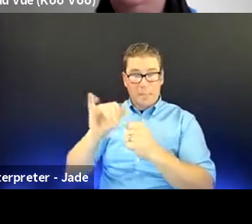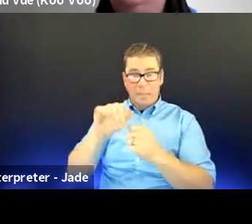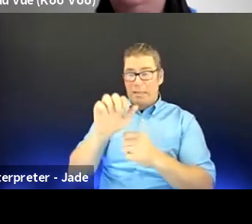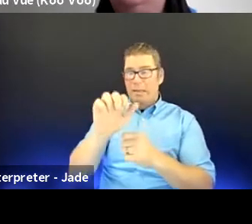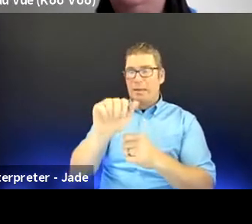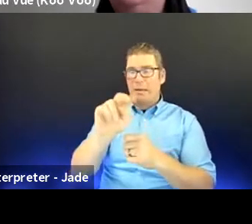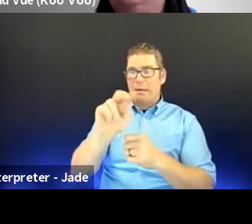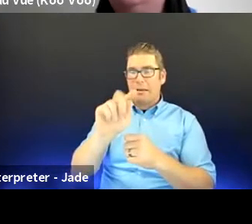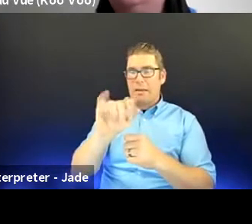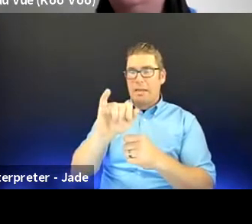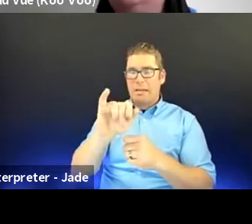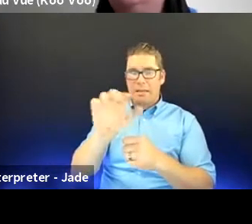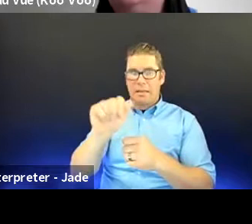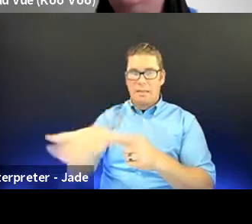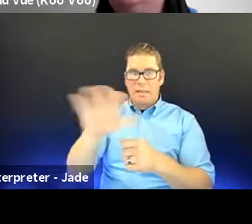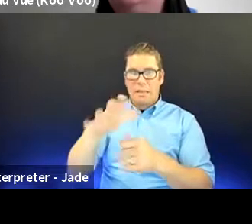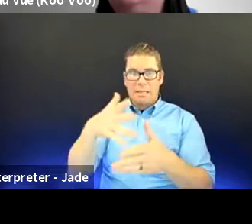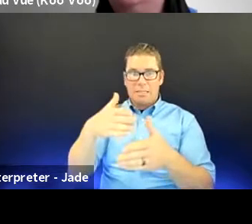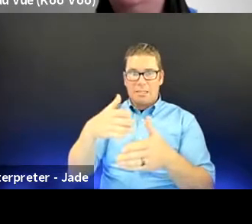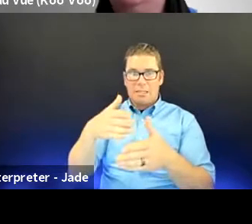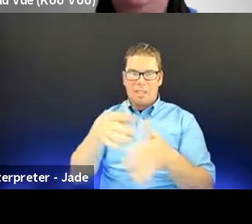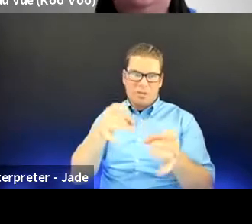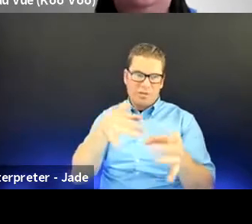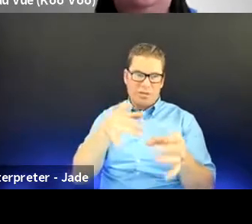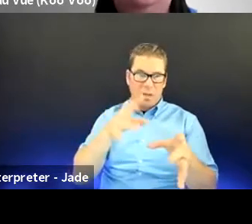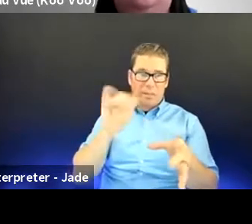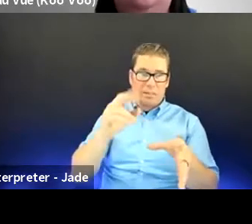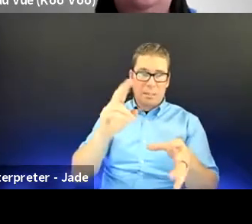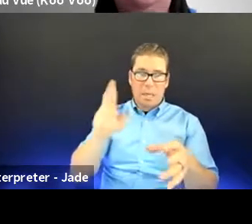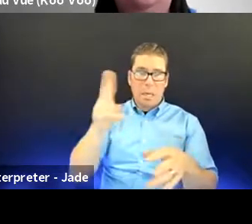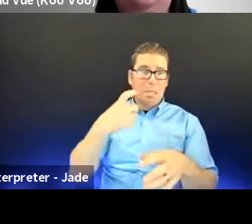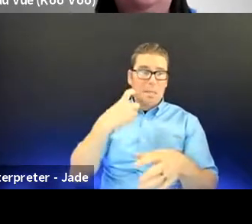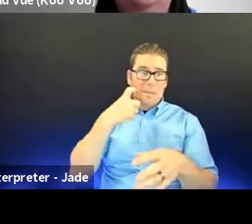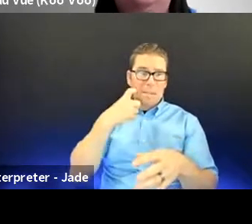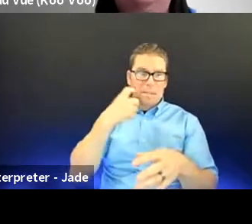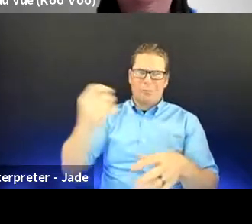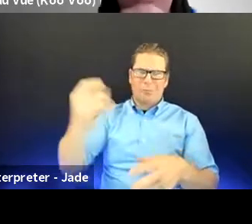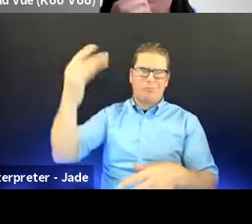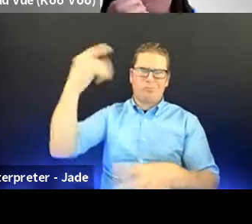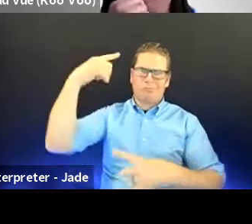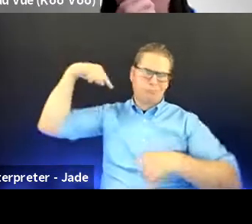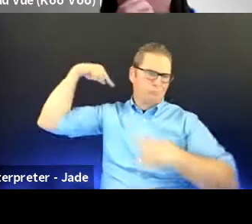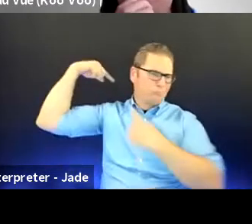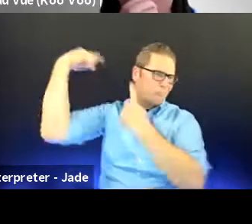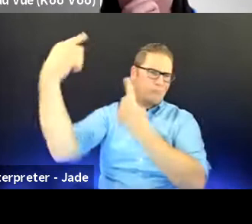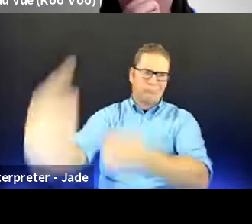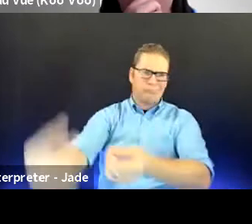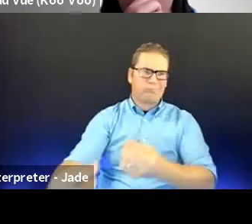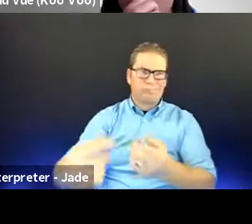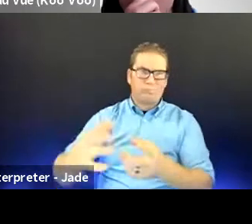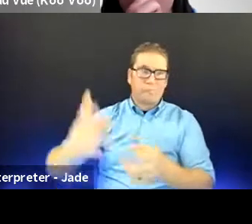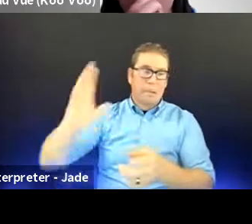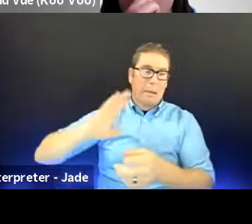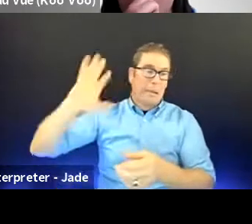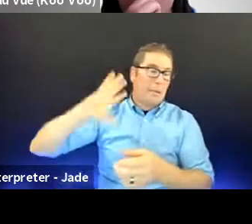the history of anti-Asian violence isn't just recent, it goes back many, many, many years, you know,